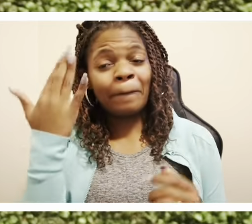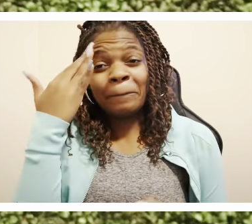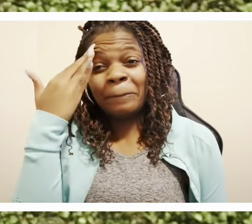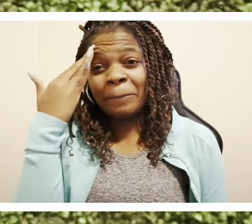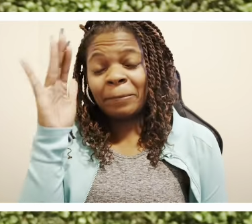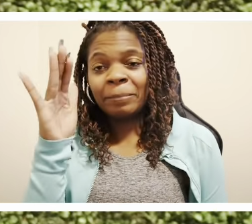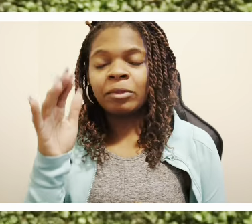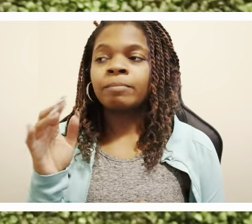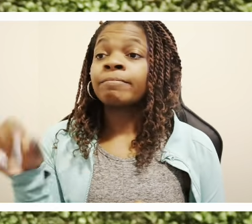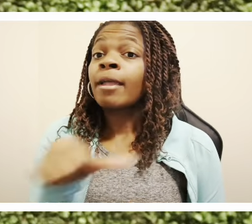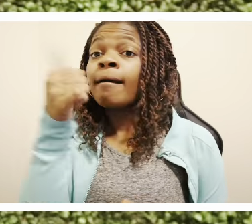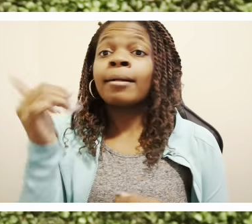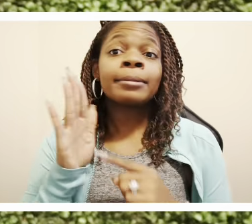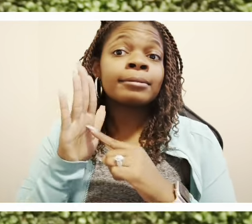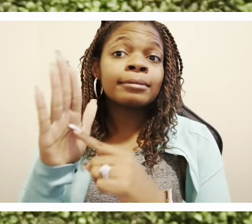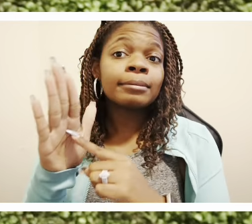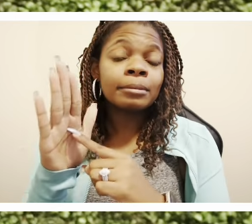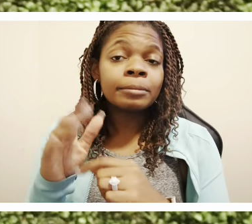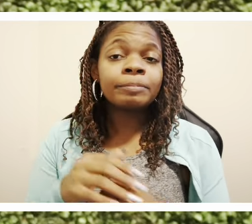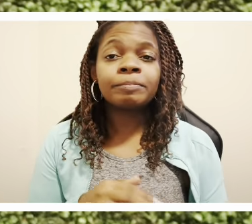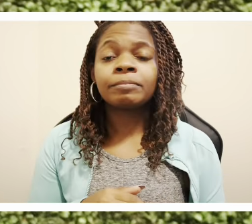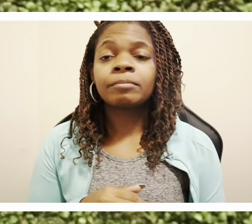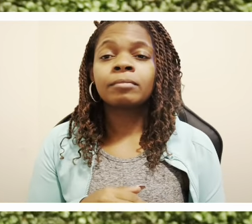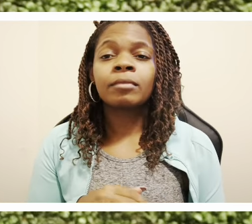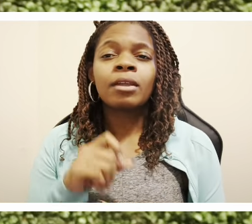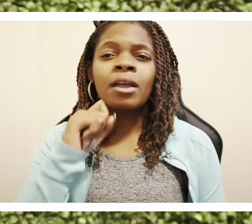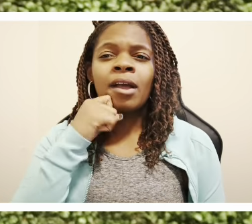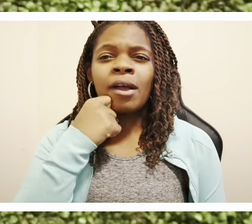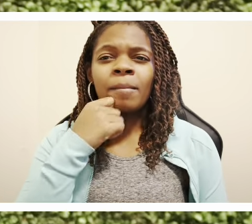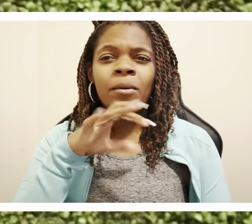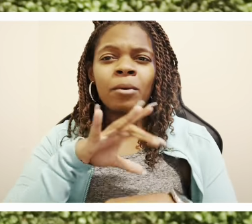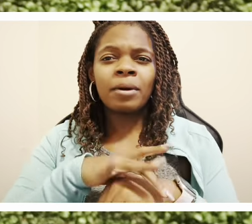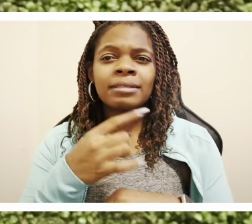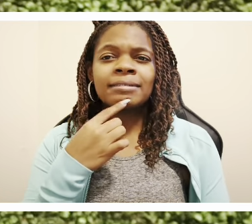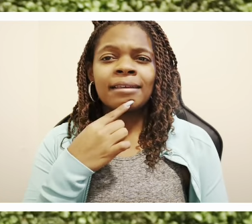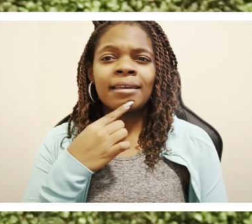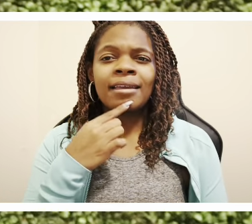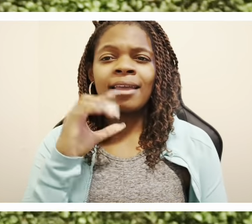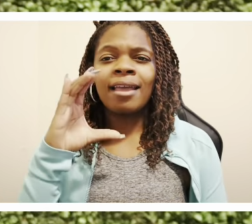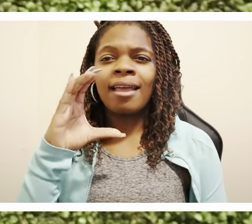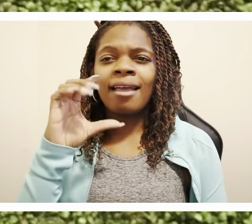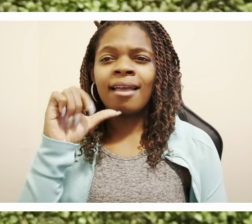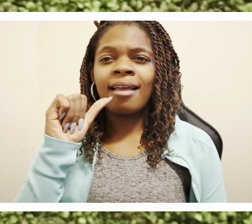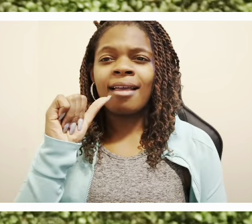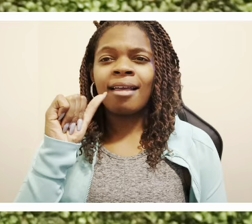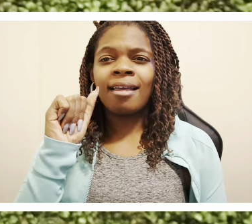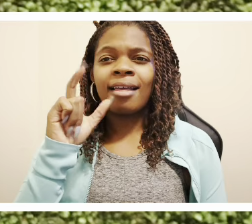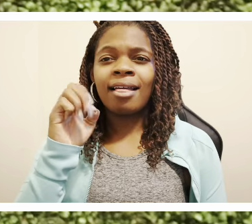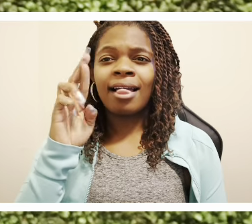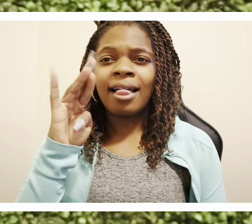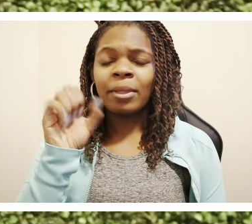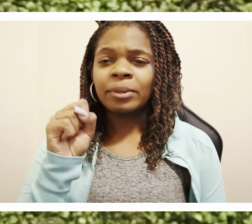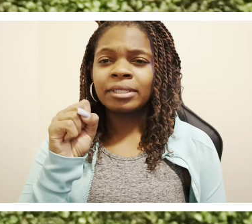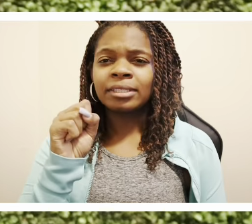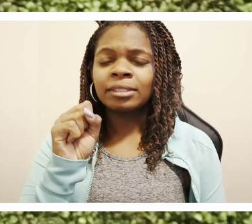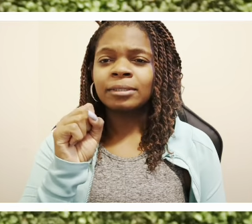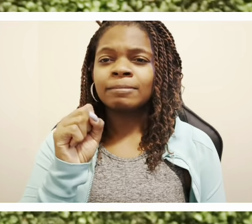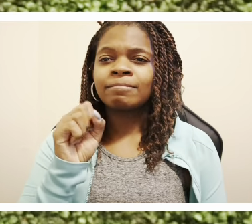the Apple Watch would say that I burned 300 calories for the workout. The Fitbit might say